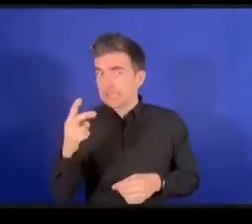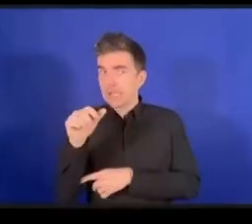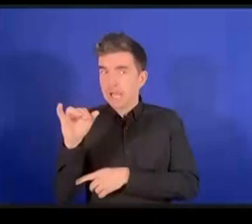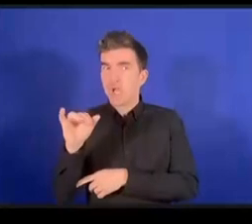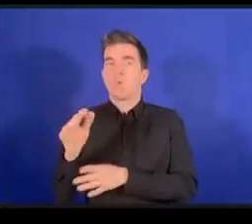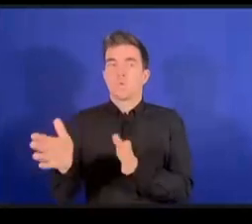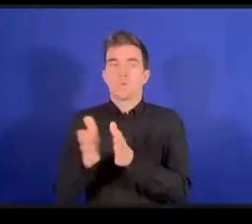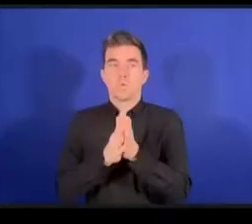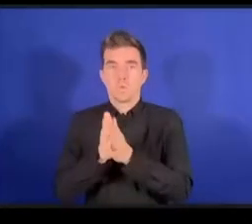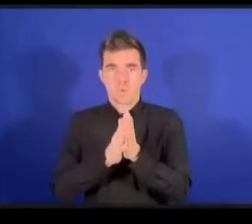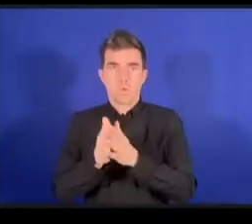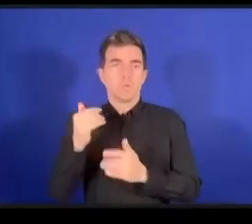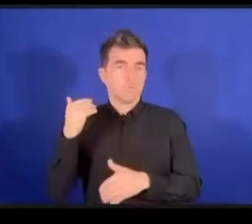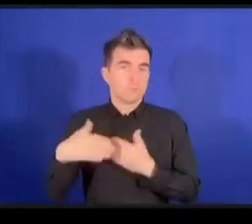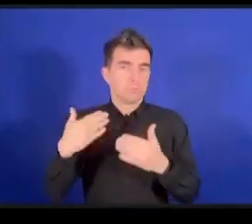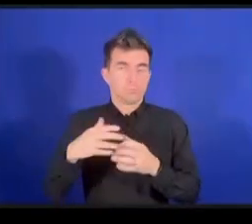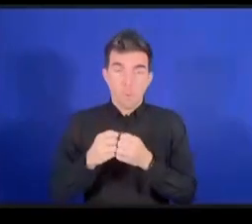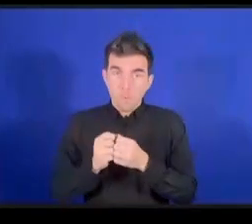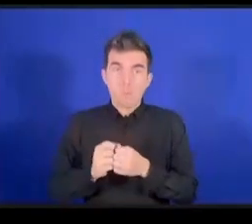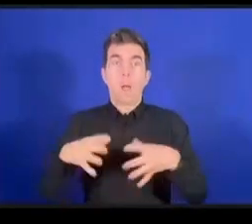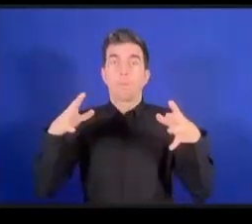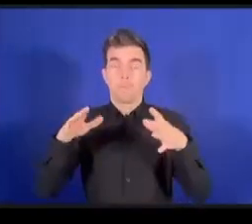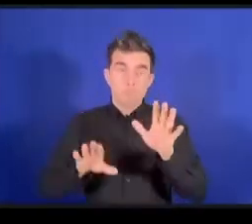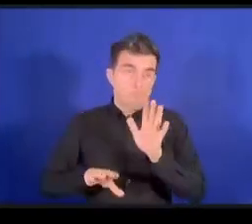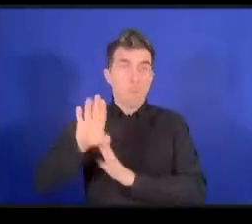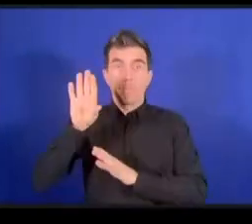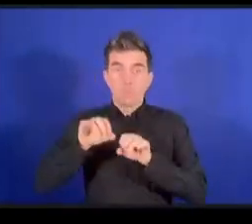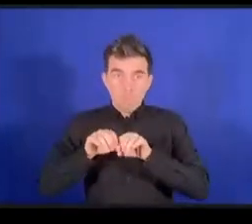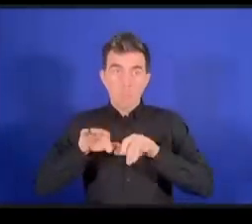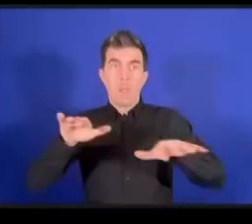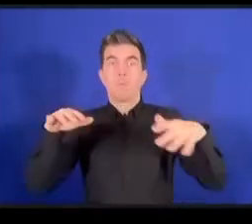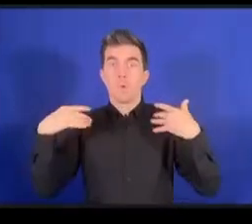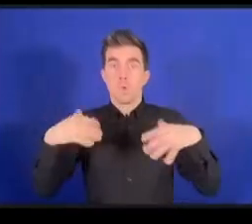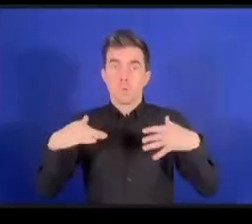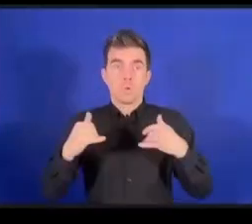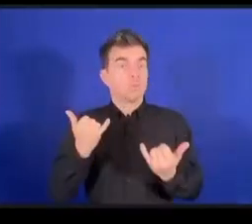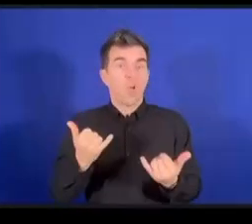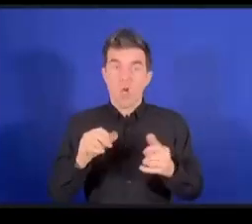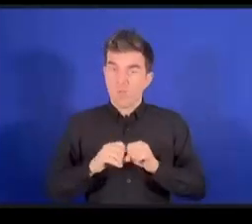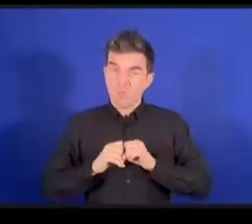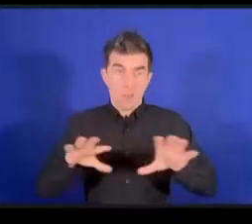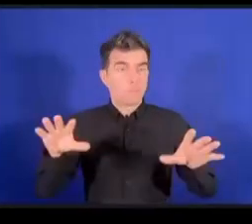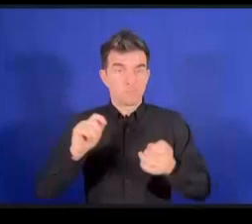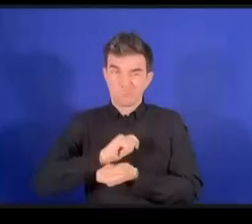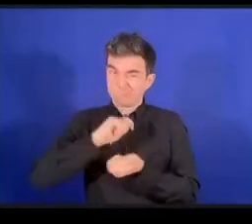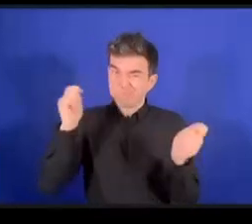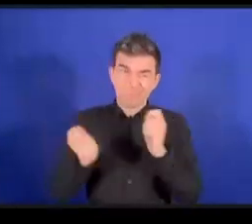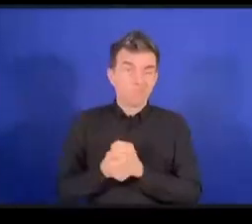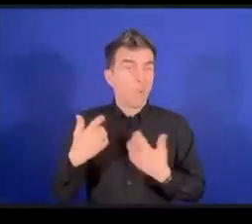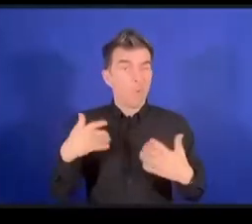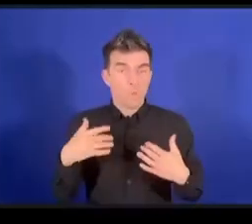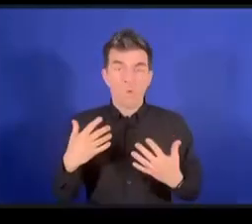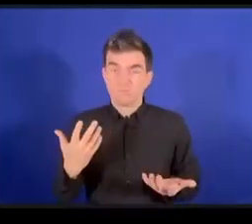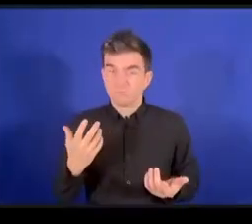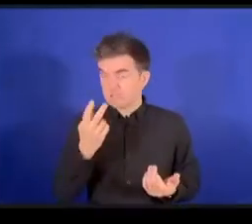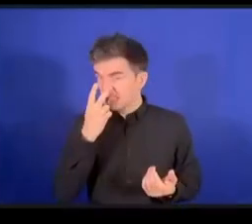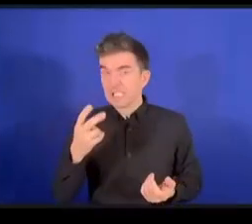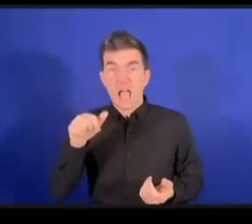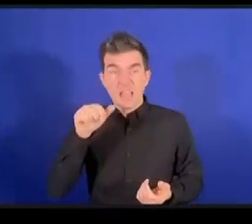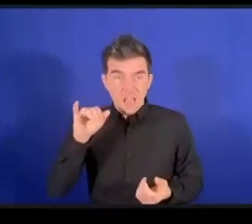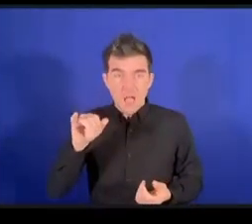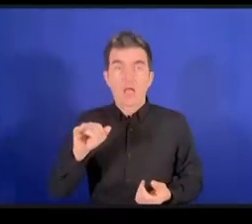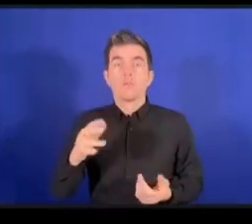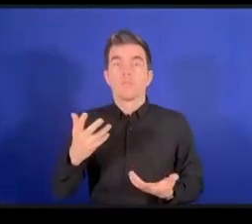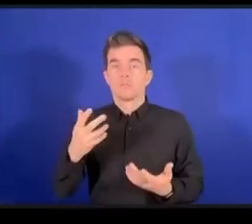artificial intelligence, specifically for large language models. Which is a way to access a